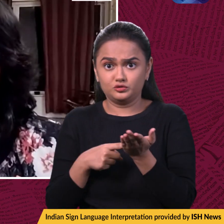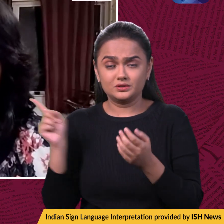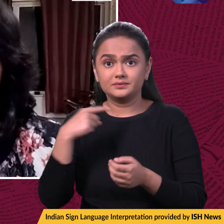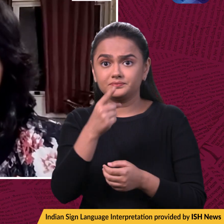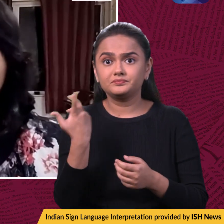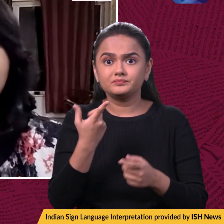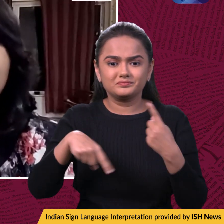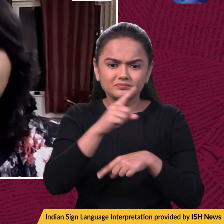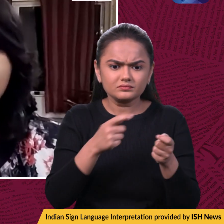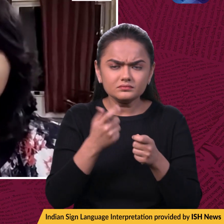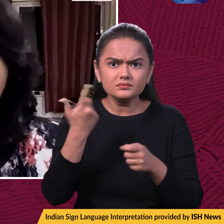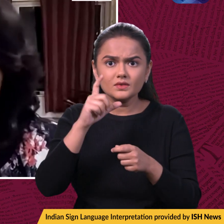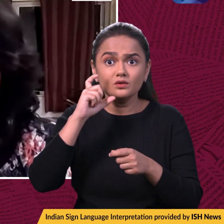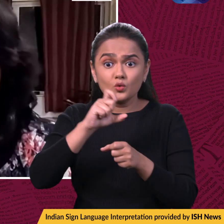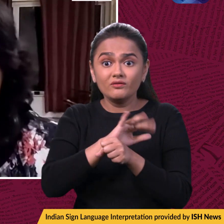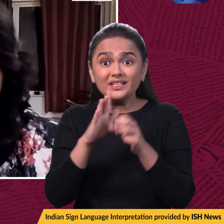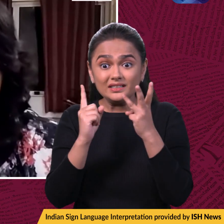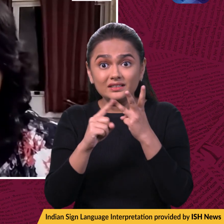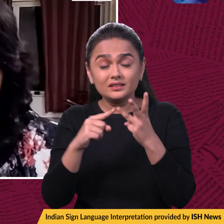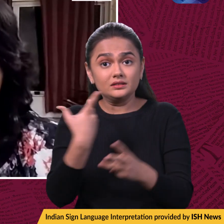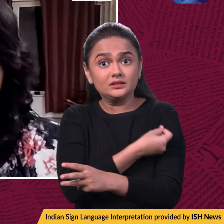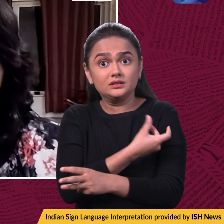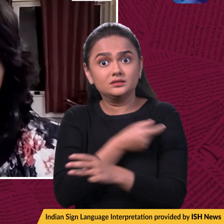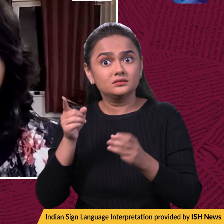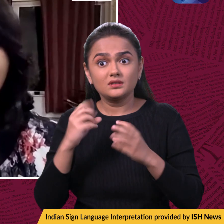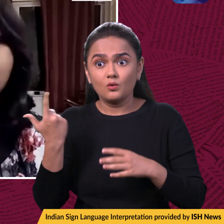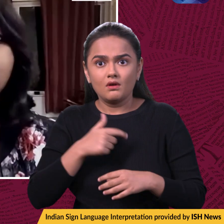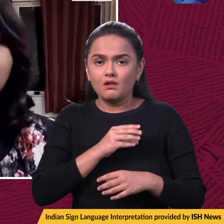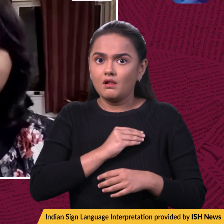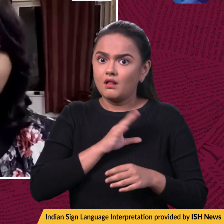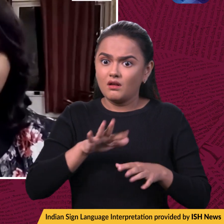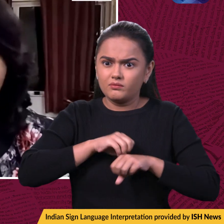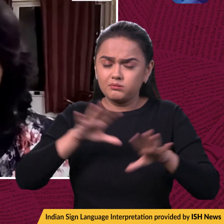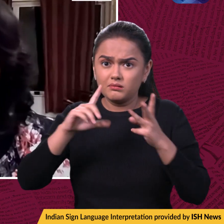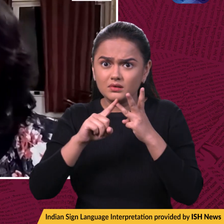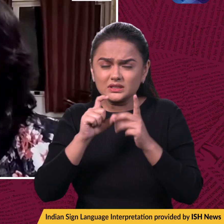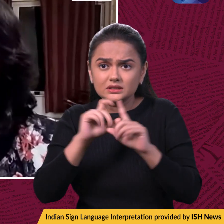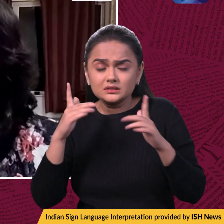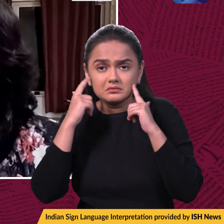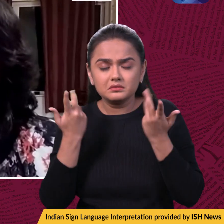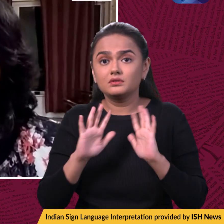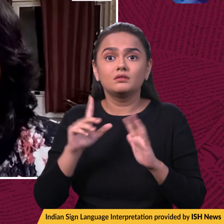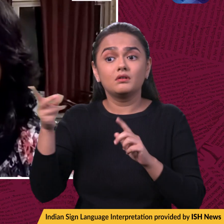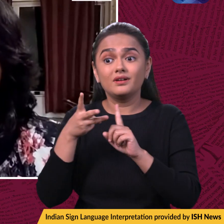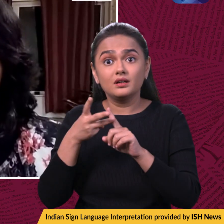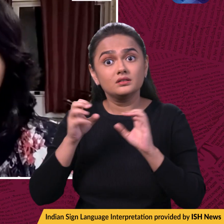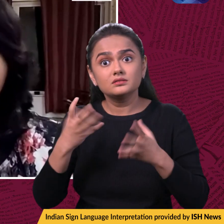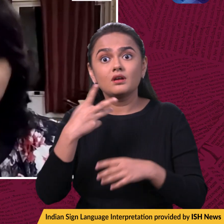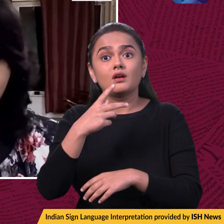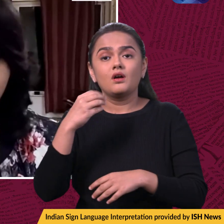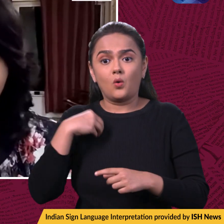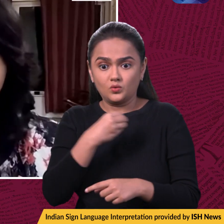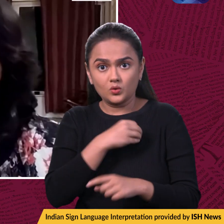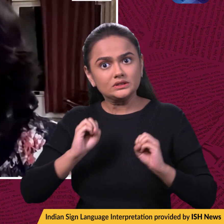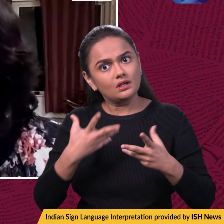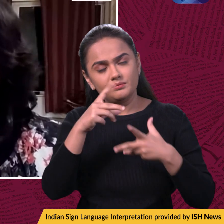has begun administering COVID vaccine booster shots amid fears over the Omicron variant. Now, the shots are being given to